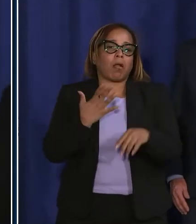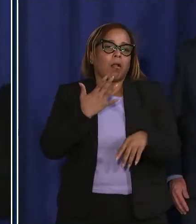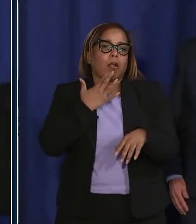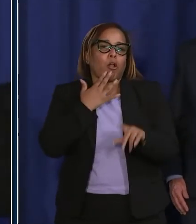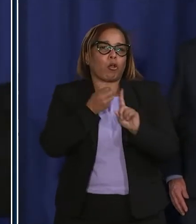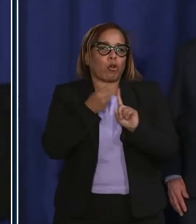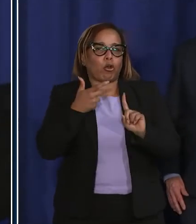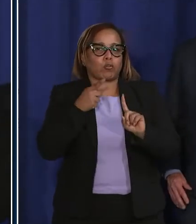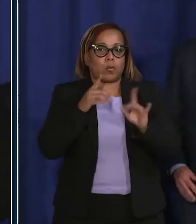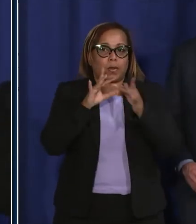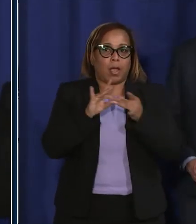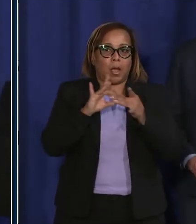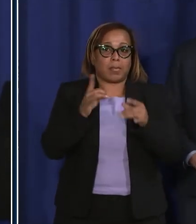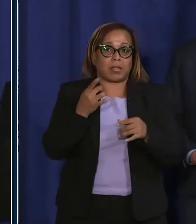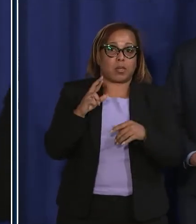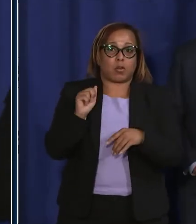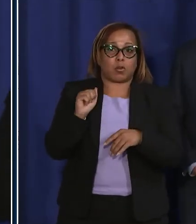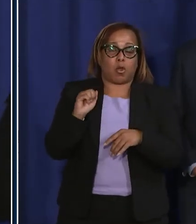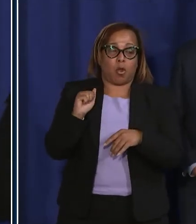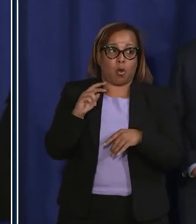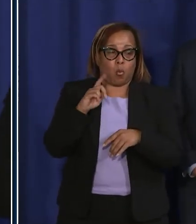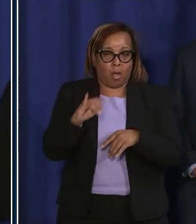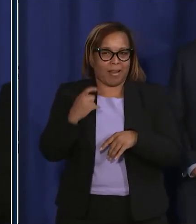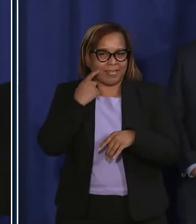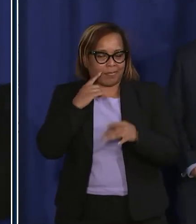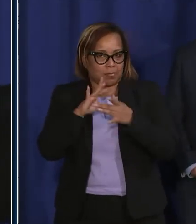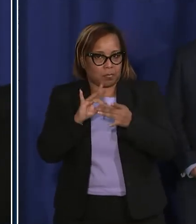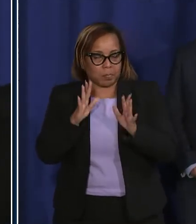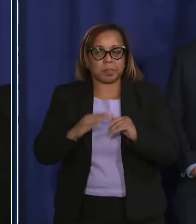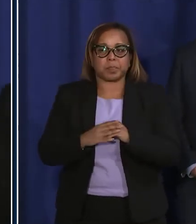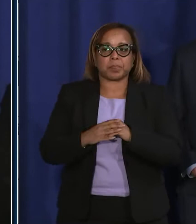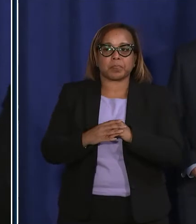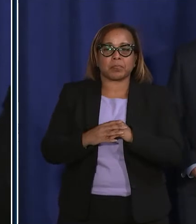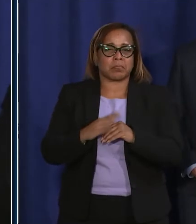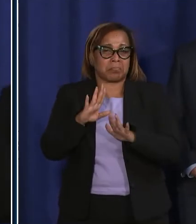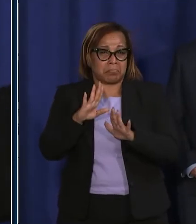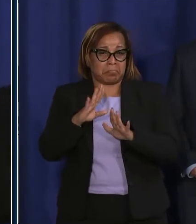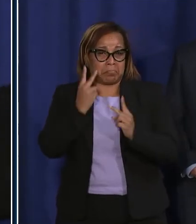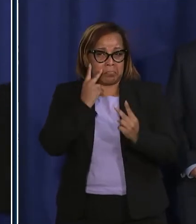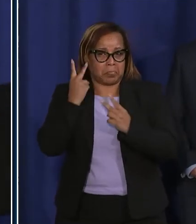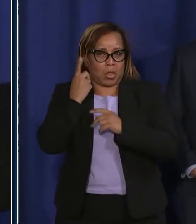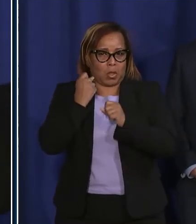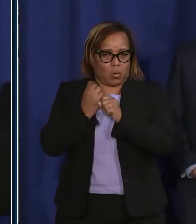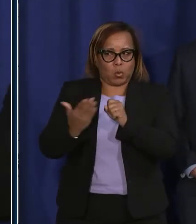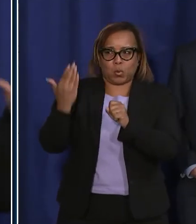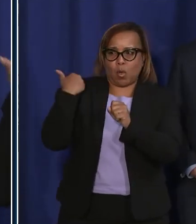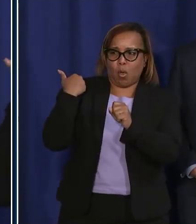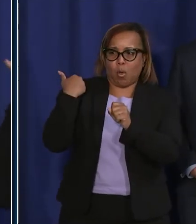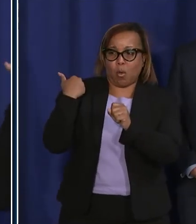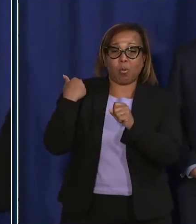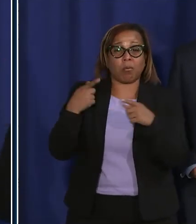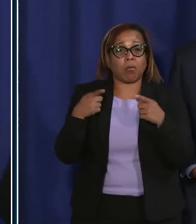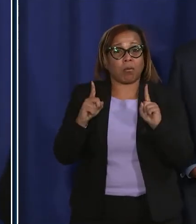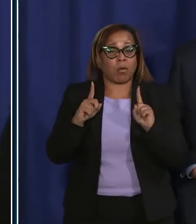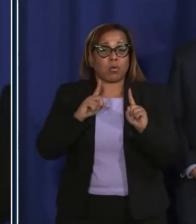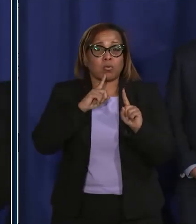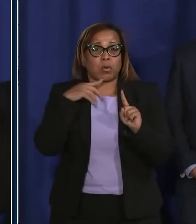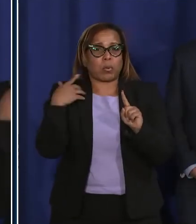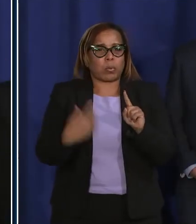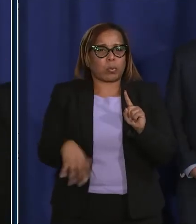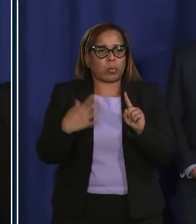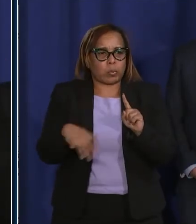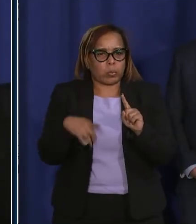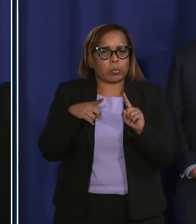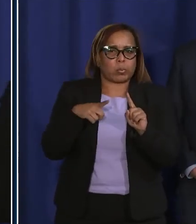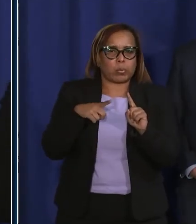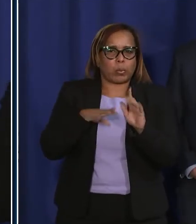to the comments that Dr. Arty made. If you think about where we were a year ago, we were in the midst of a fairly